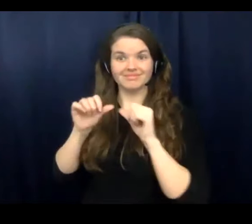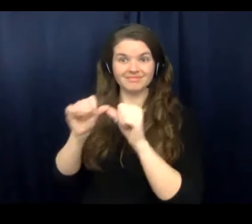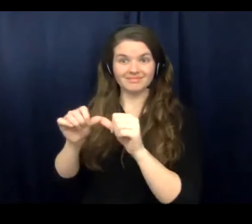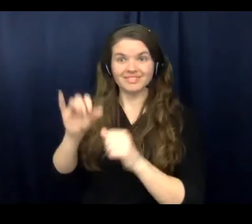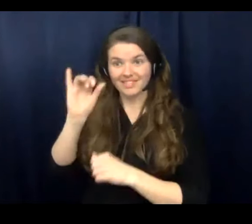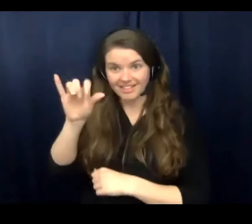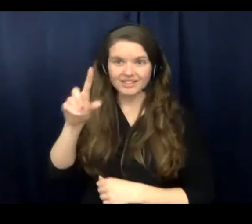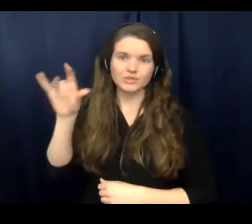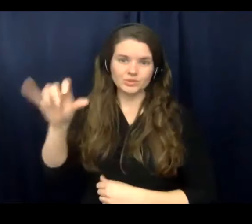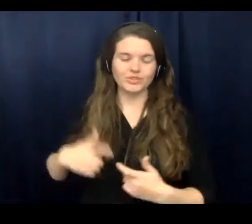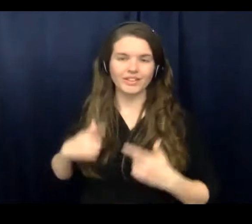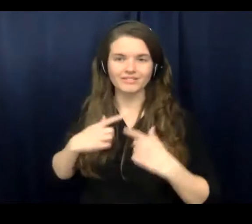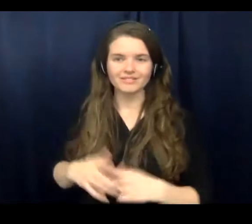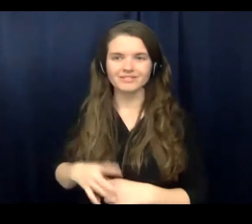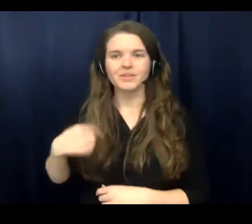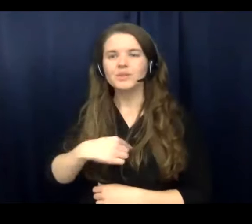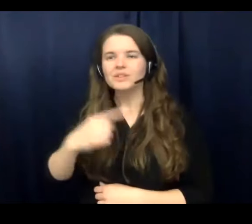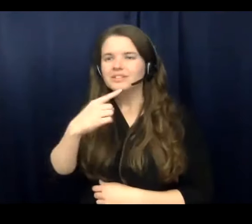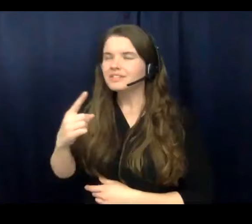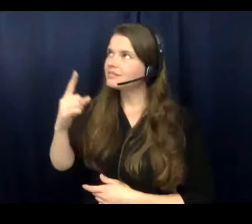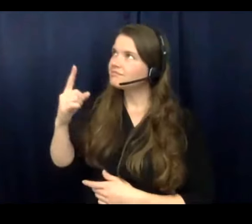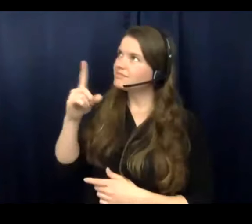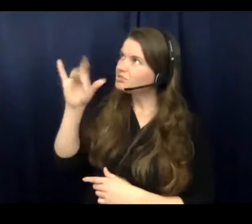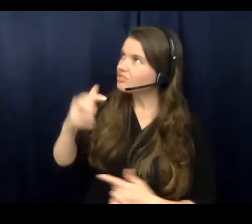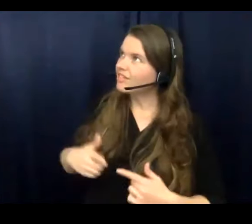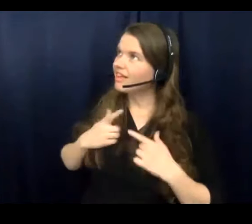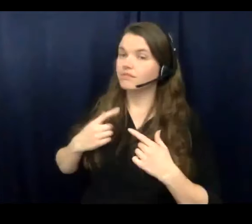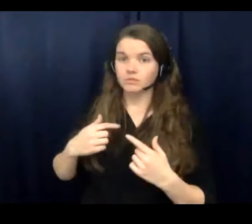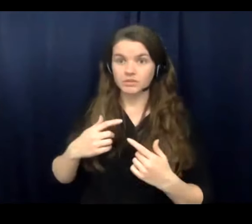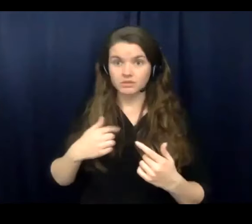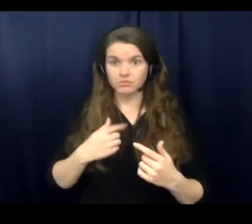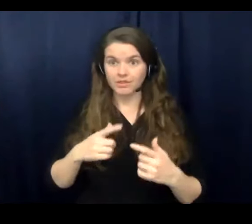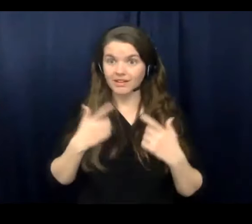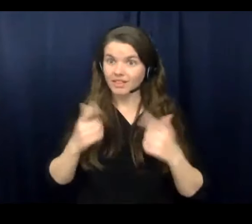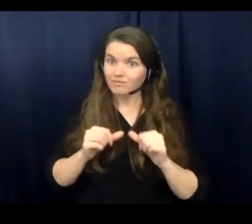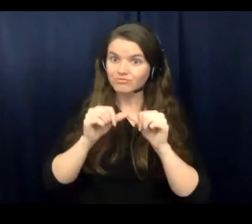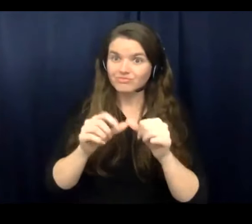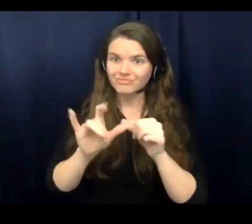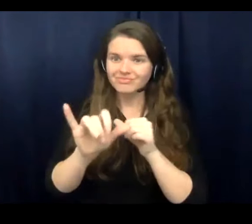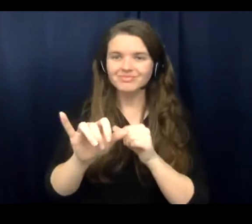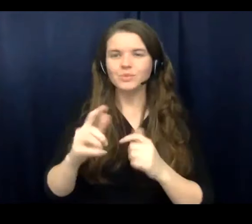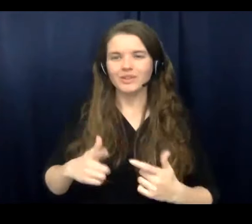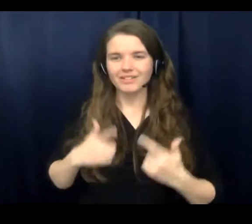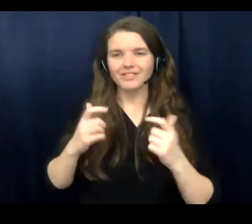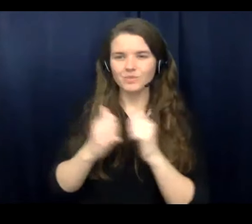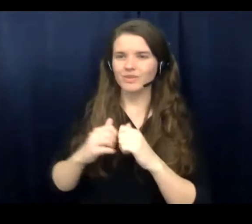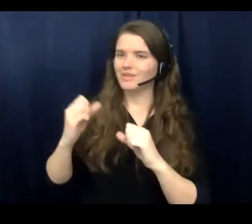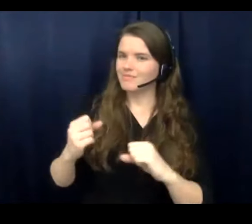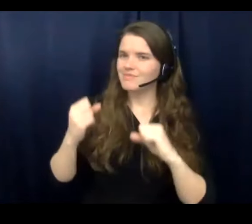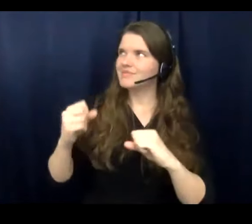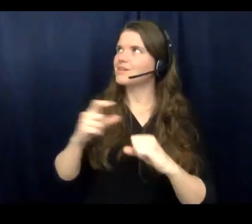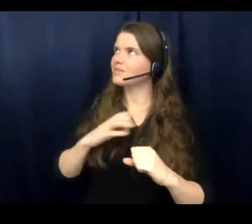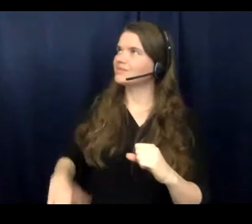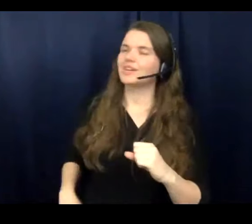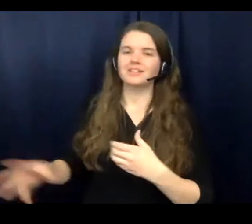eternal life. When we say, gee, we get eternal life, it doesn't just mean we live forever. It means we live in the power of the life of Christ. The same